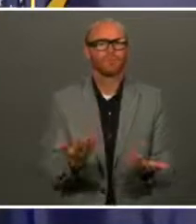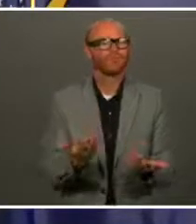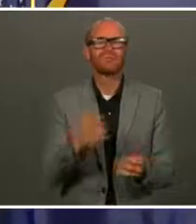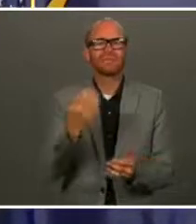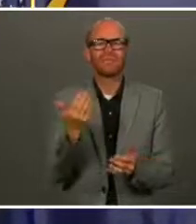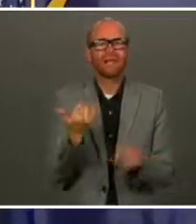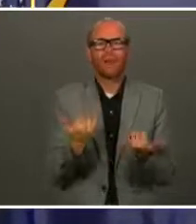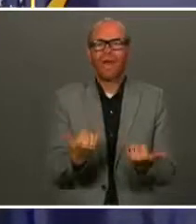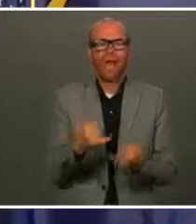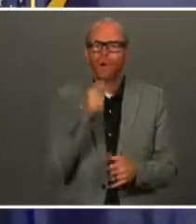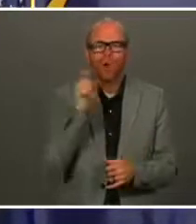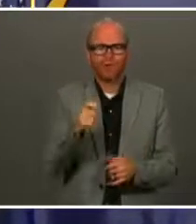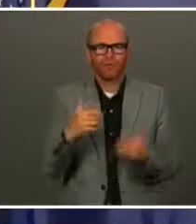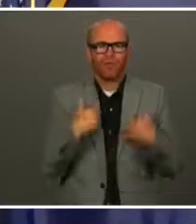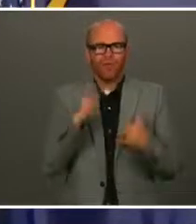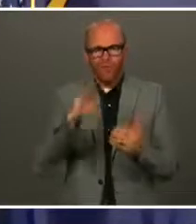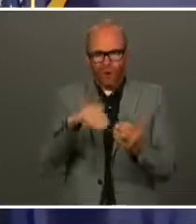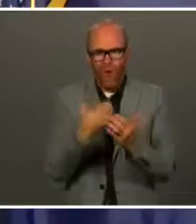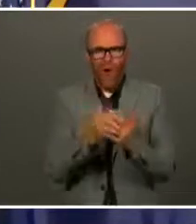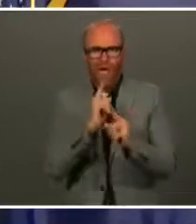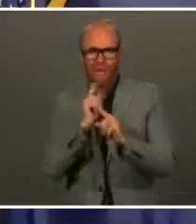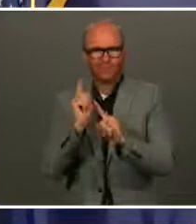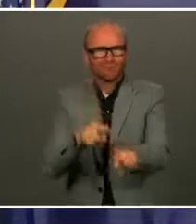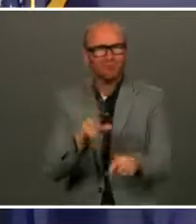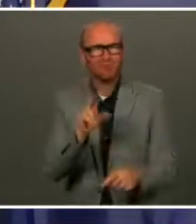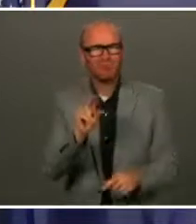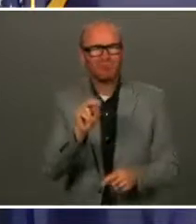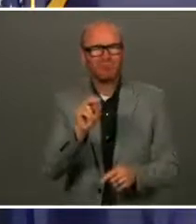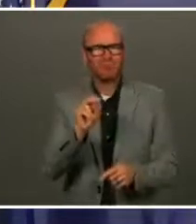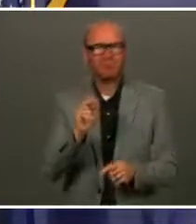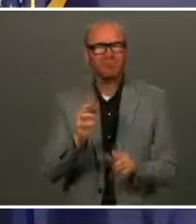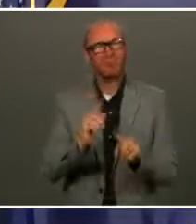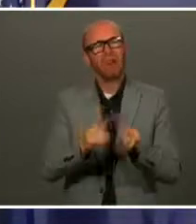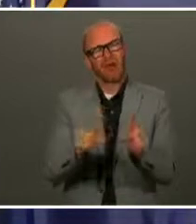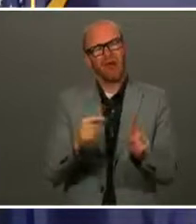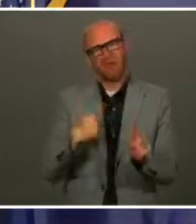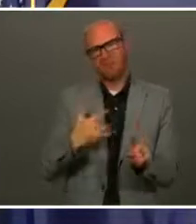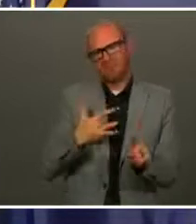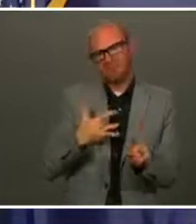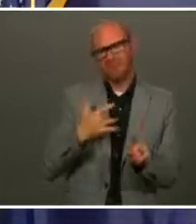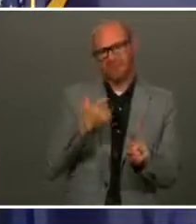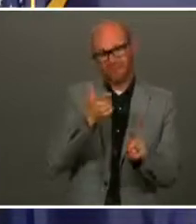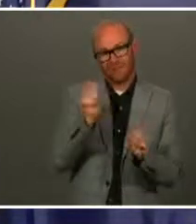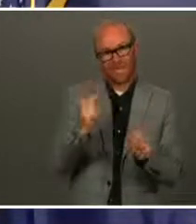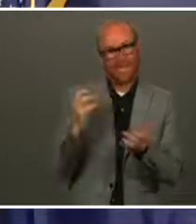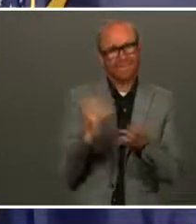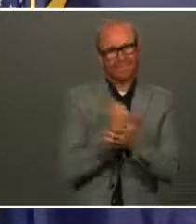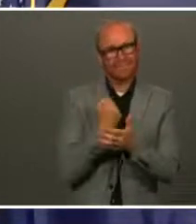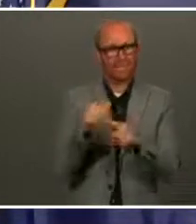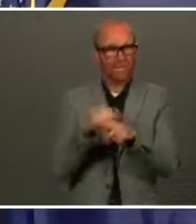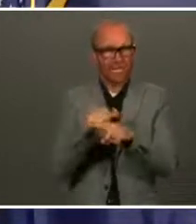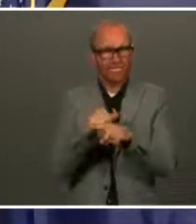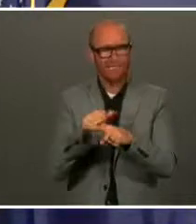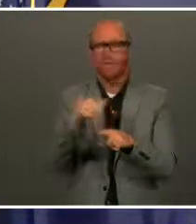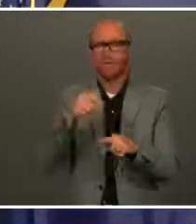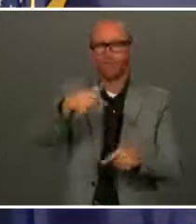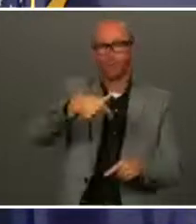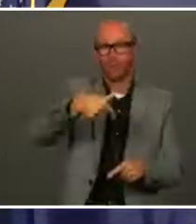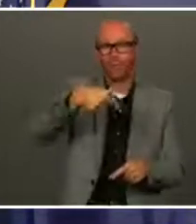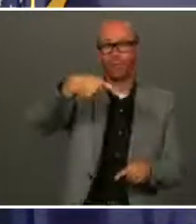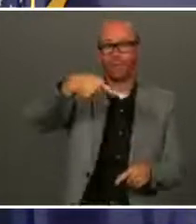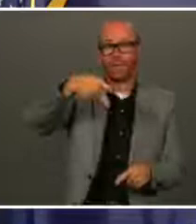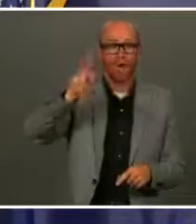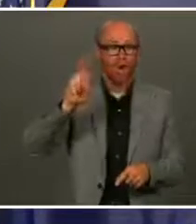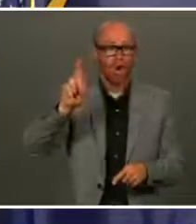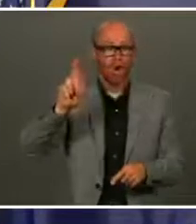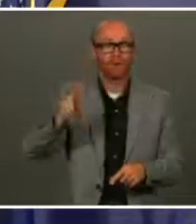the answers, and we don't expect you to have all the answers. But I think of there's some great training out there called QPR training. Think about CPR